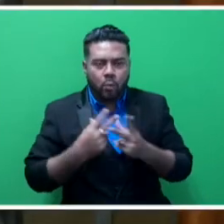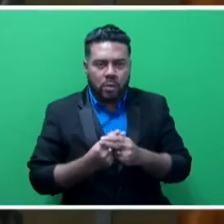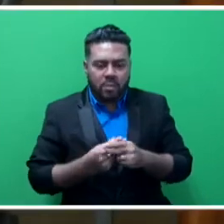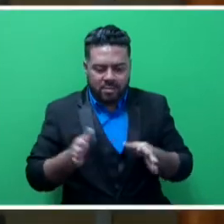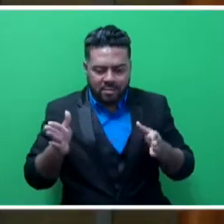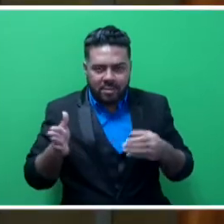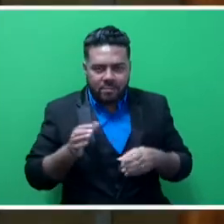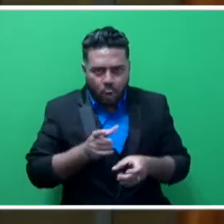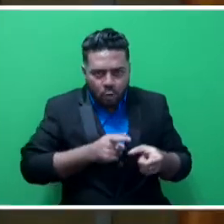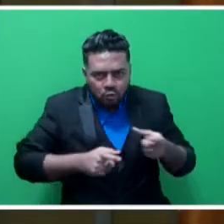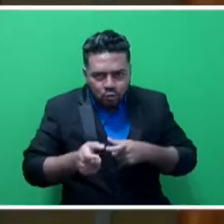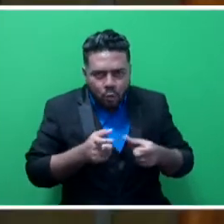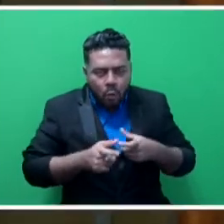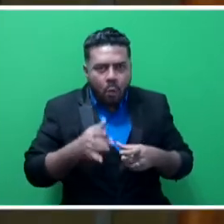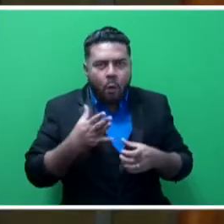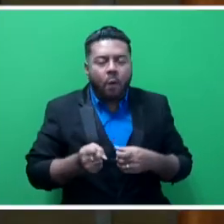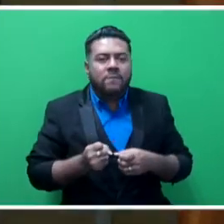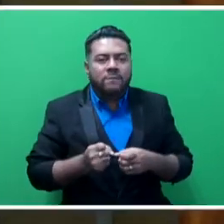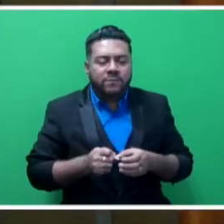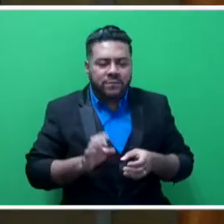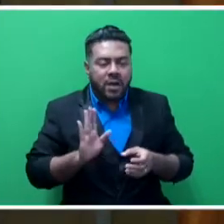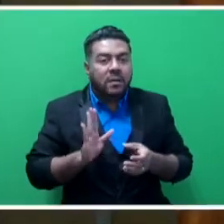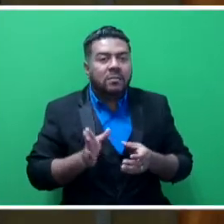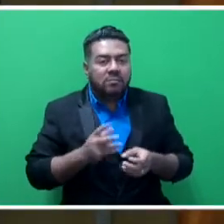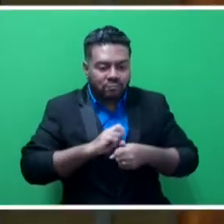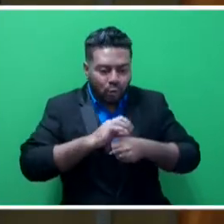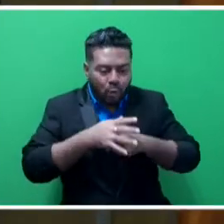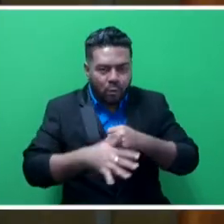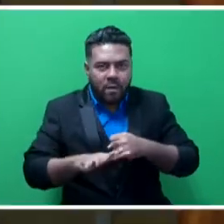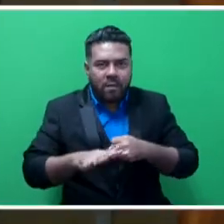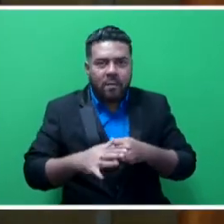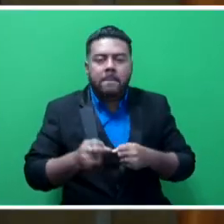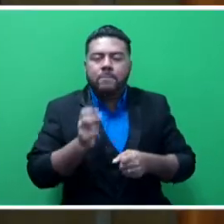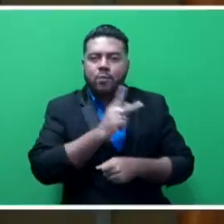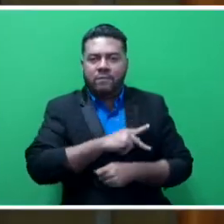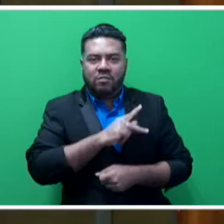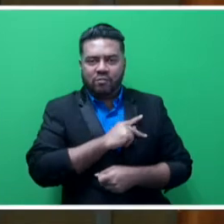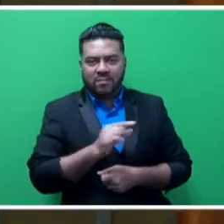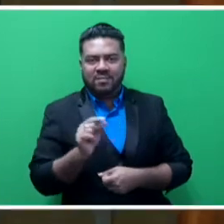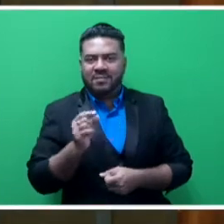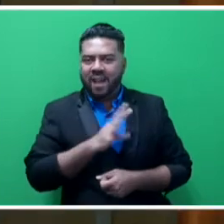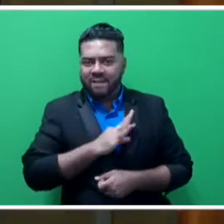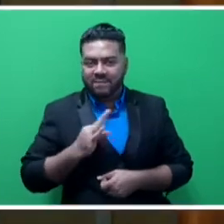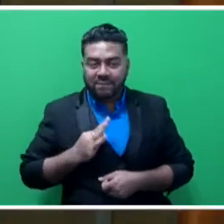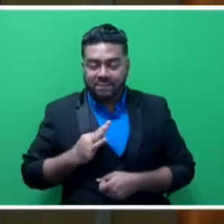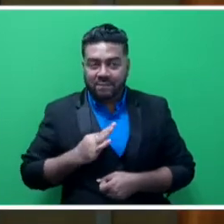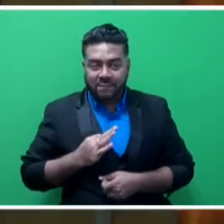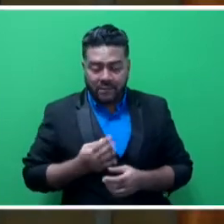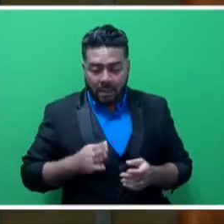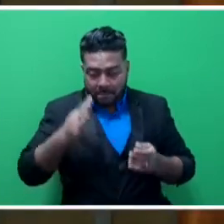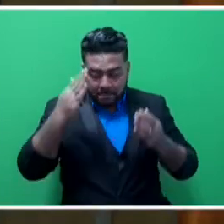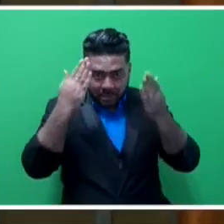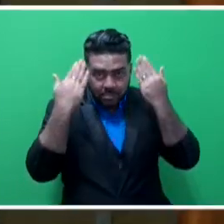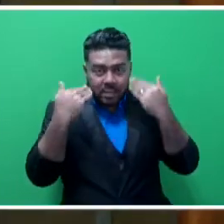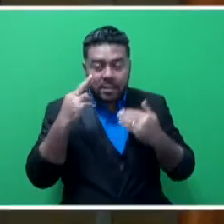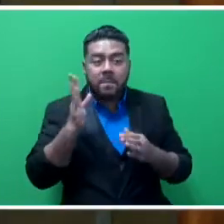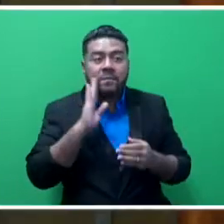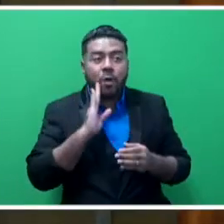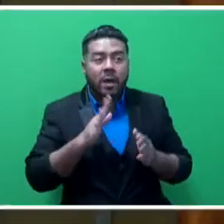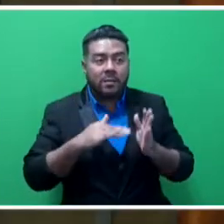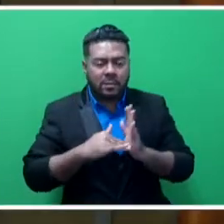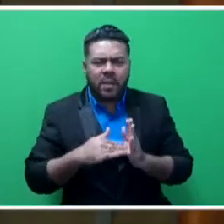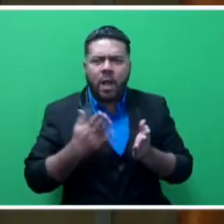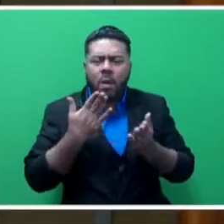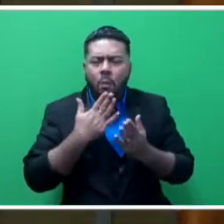Fiji through its vibrant medical facilities and professional staff. Mr. Speaker, before I take my seat, I wish